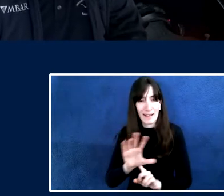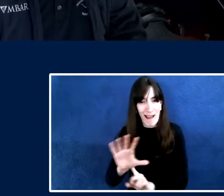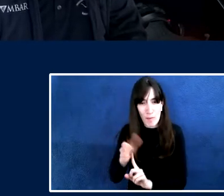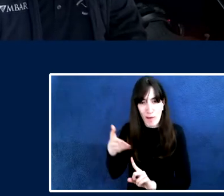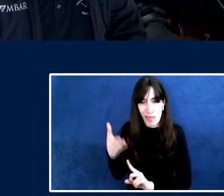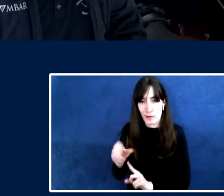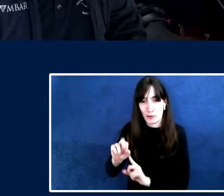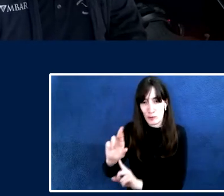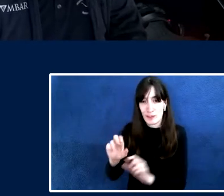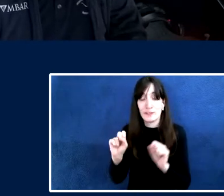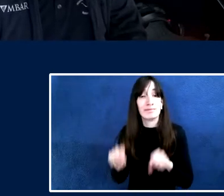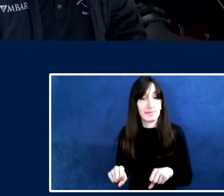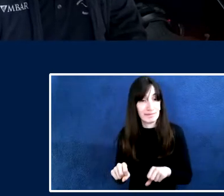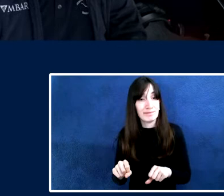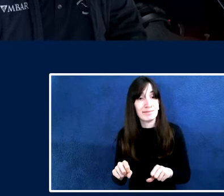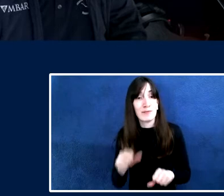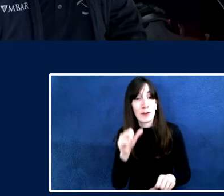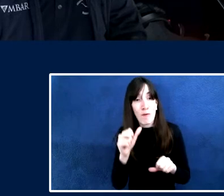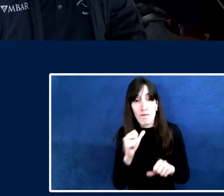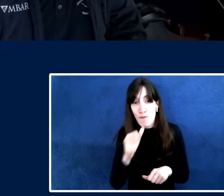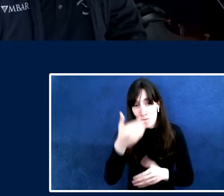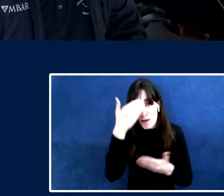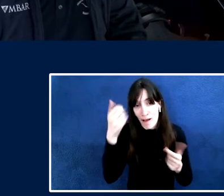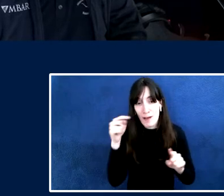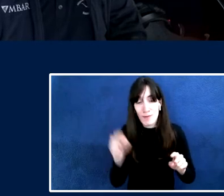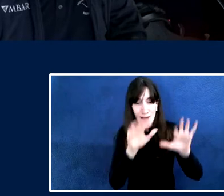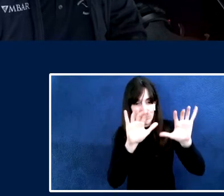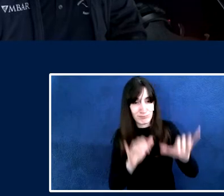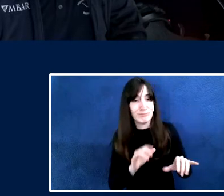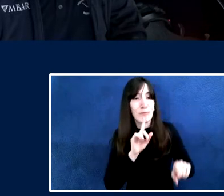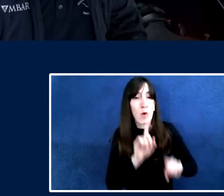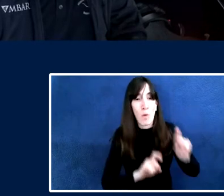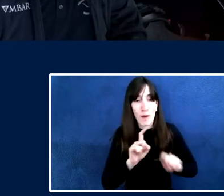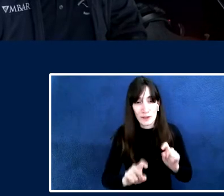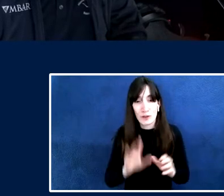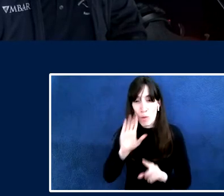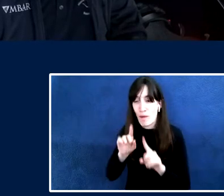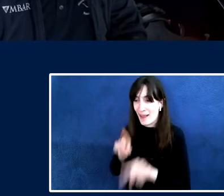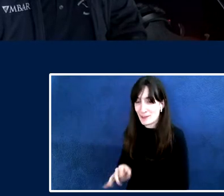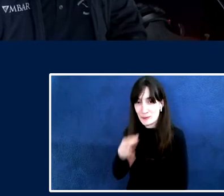your questions into the chat as we'll be getting to them shortly. Hi, Jim.